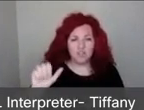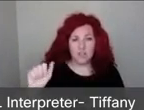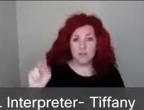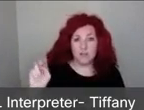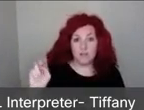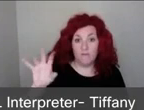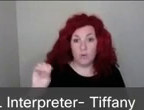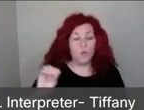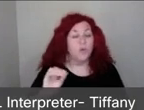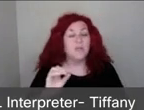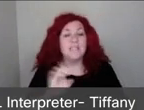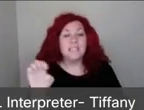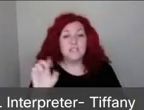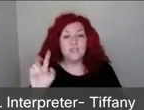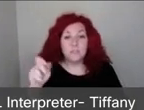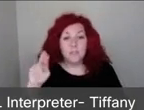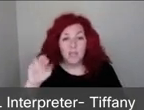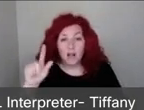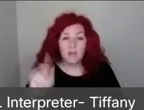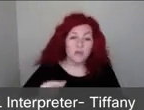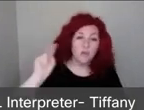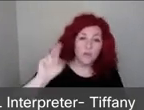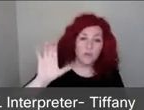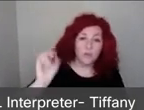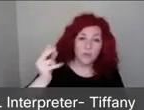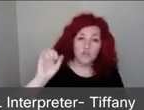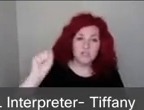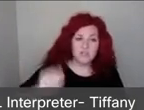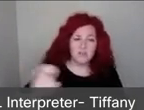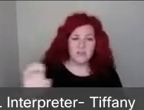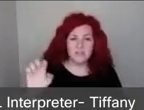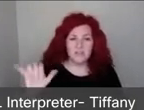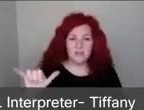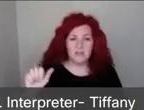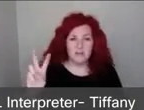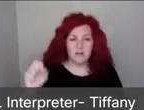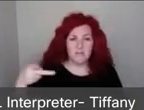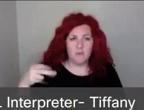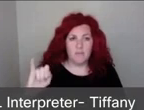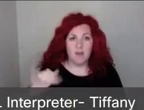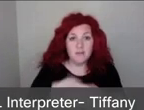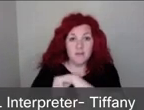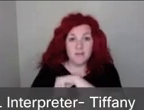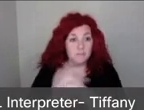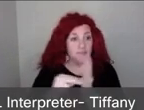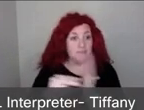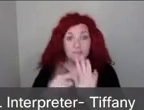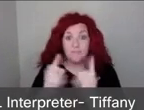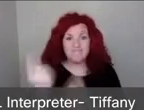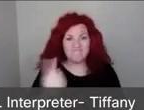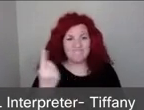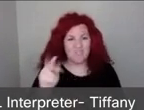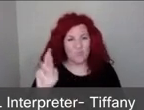Pinal, northern Cochise, and southeast Yavapai counties. This would result in a district that is solely rural